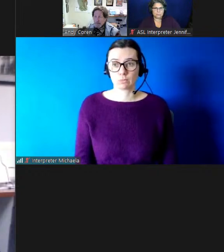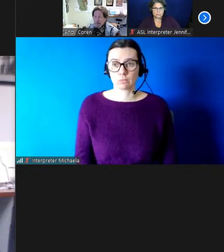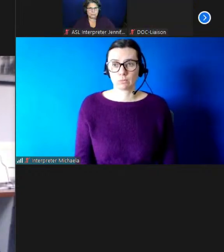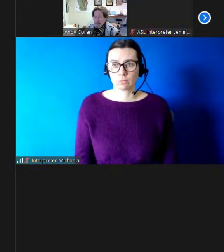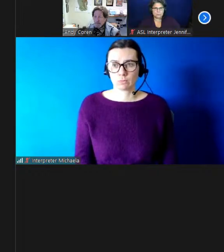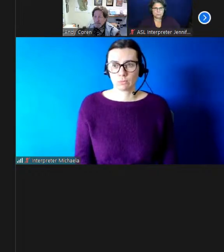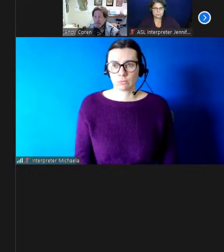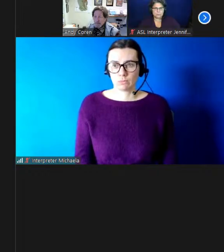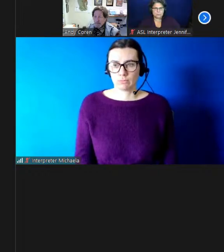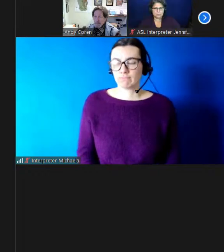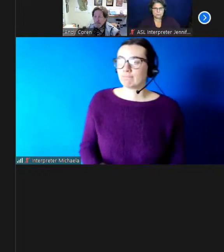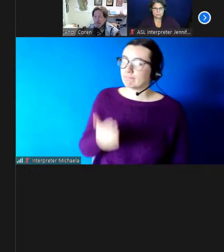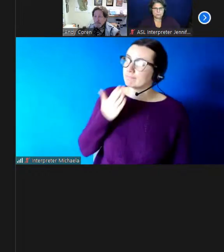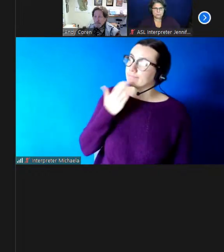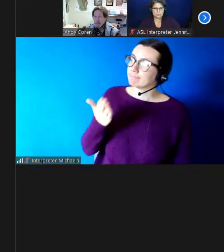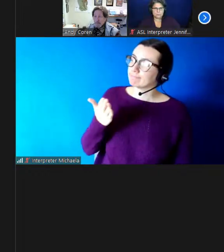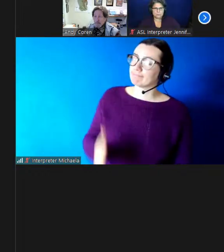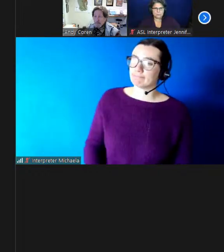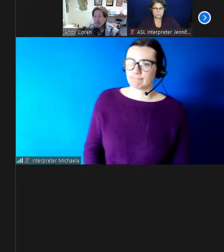Thank you.